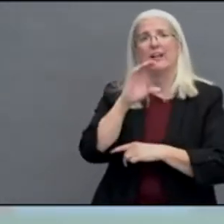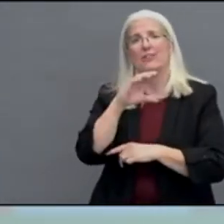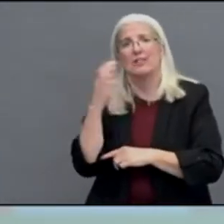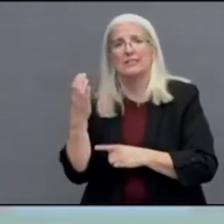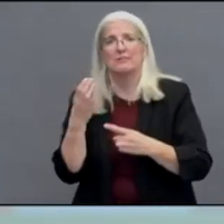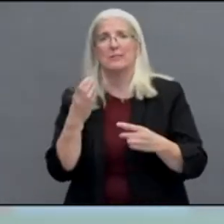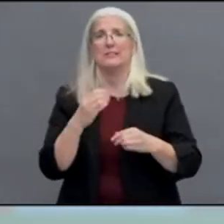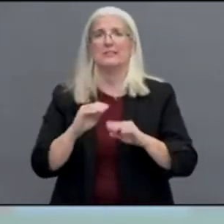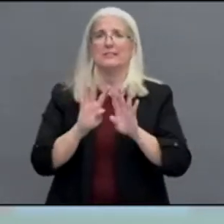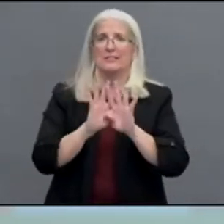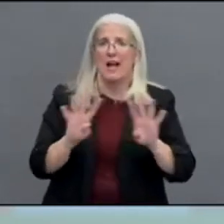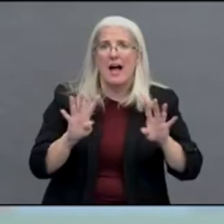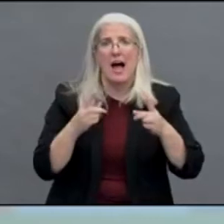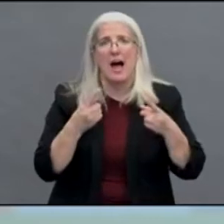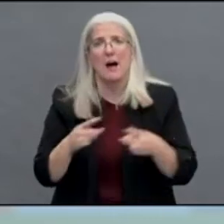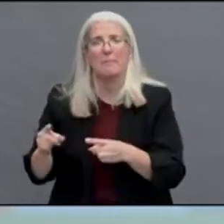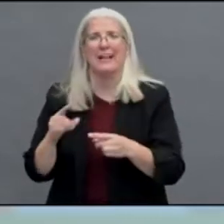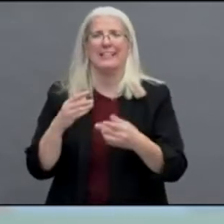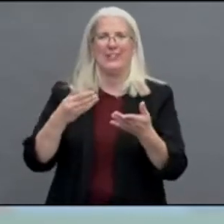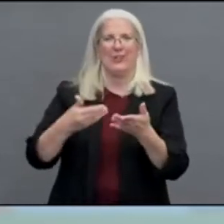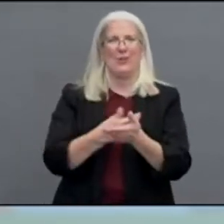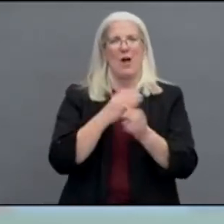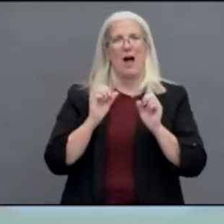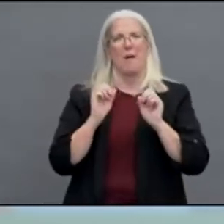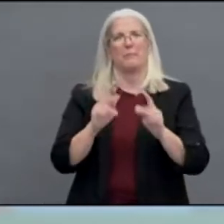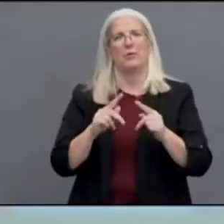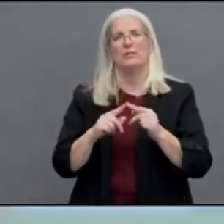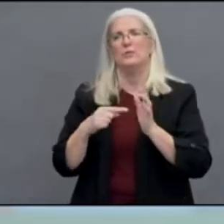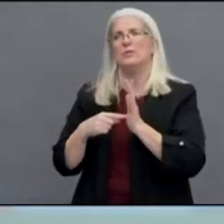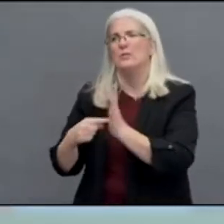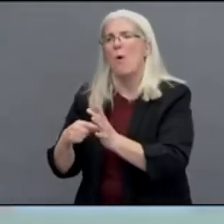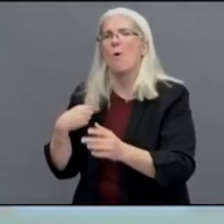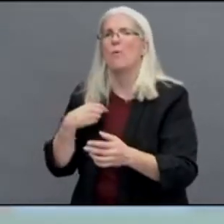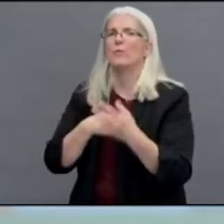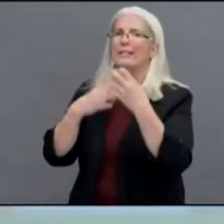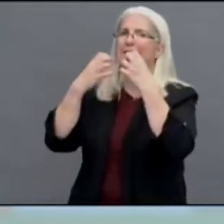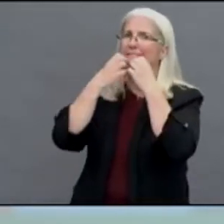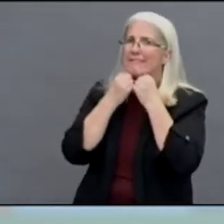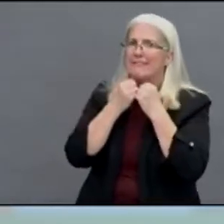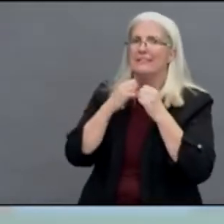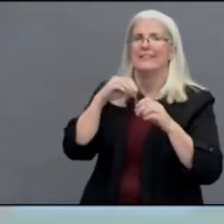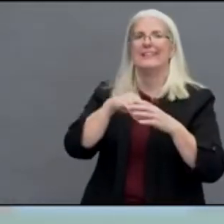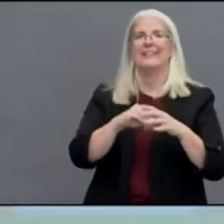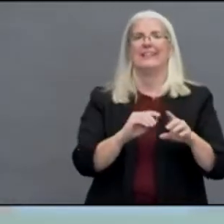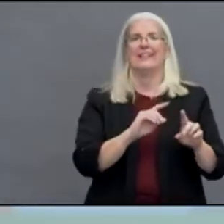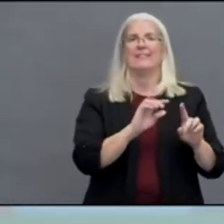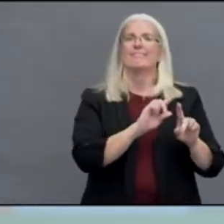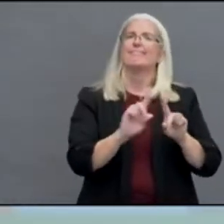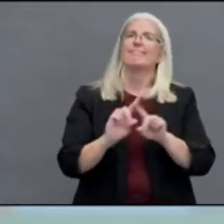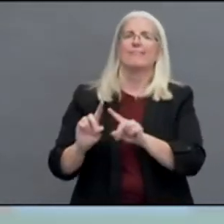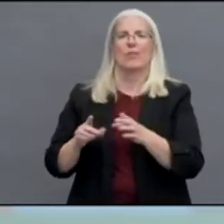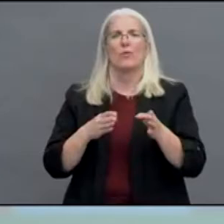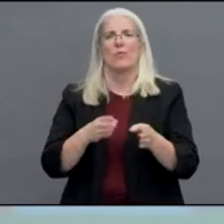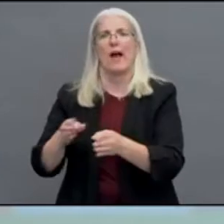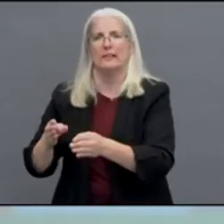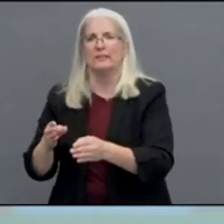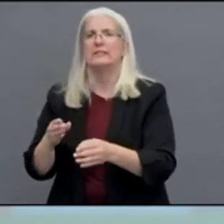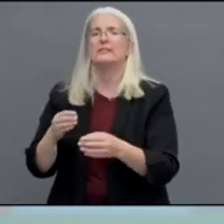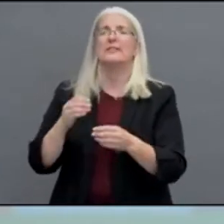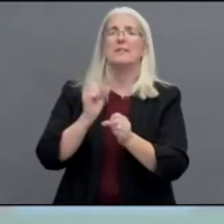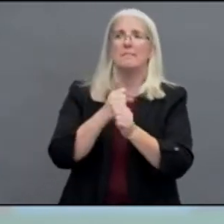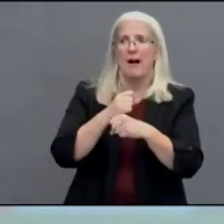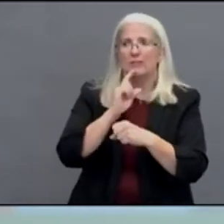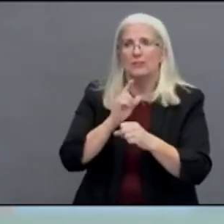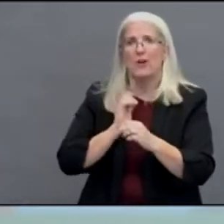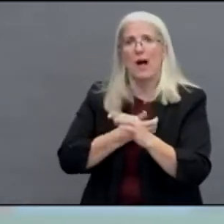to demonstrate our love through other avenues, keeping our loved ones safe. The holidays are coming, so we want